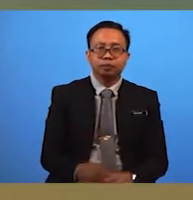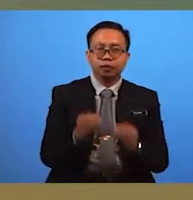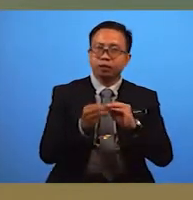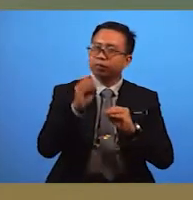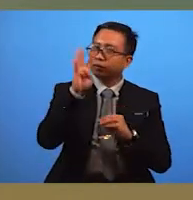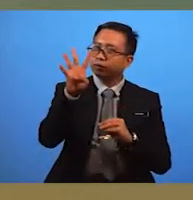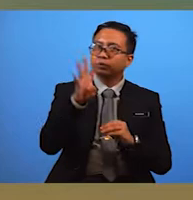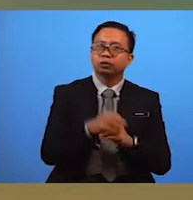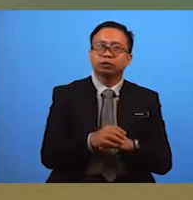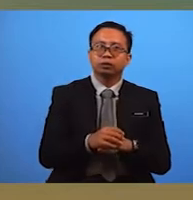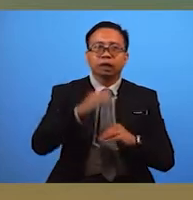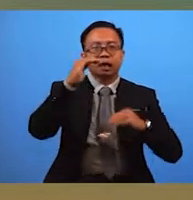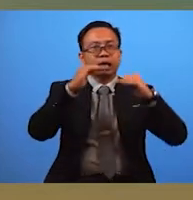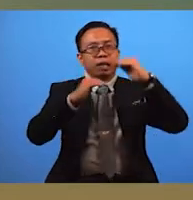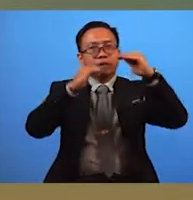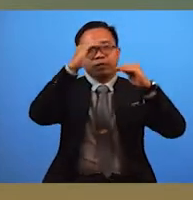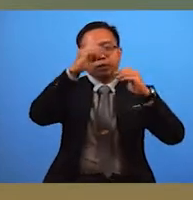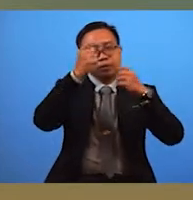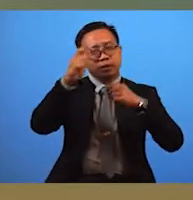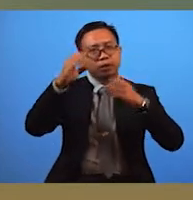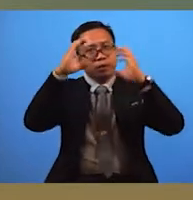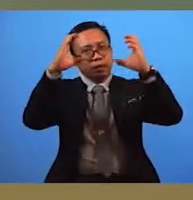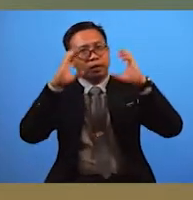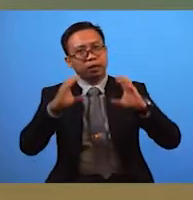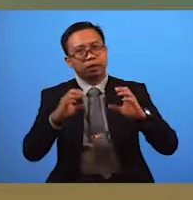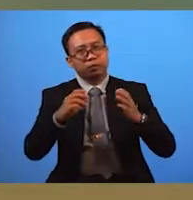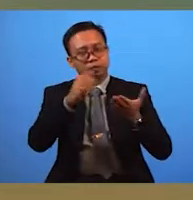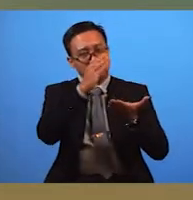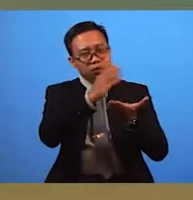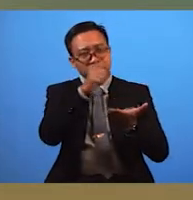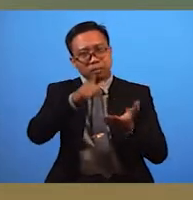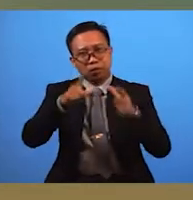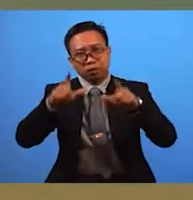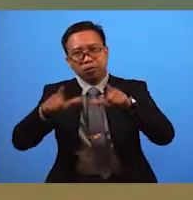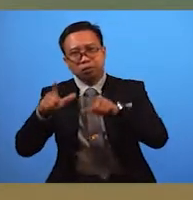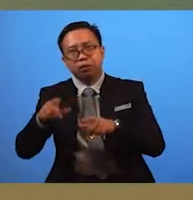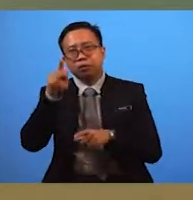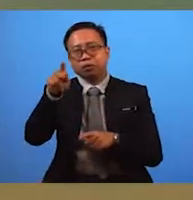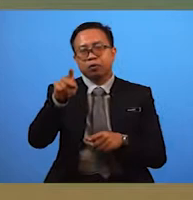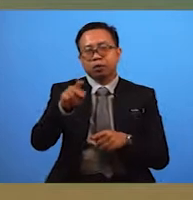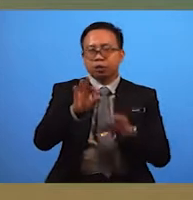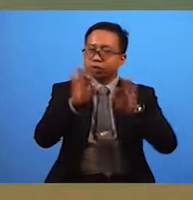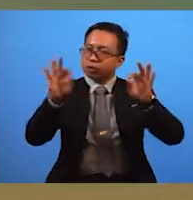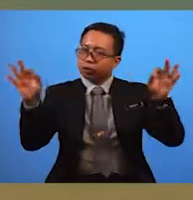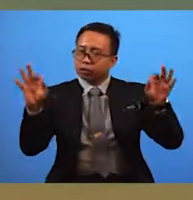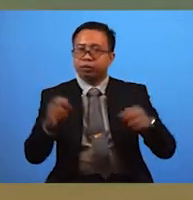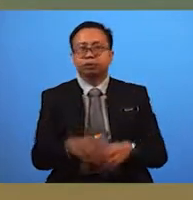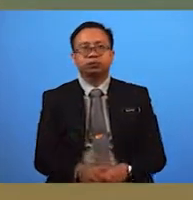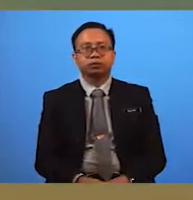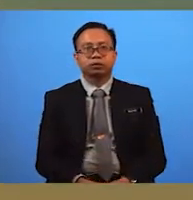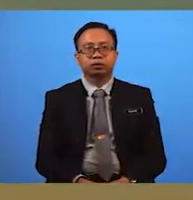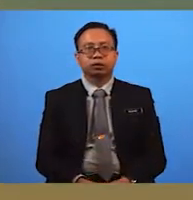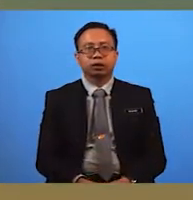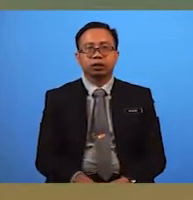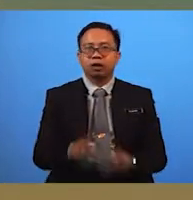Number four, develop the paragraphs by stating your points and give elaborations.